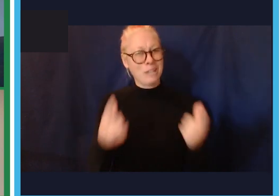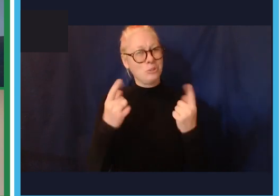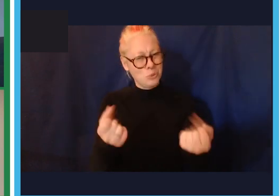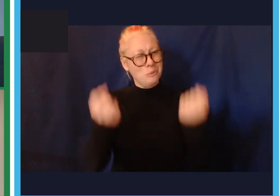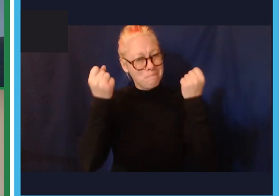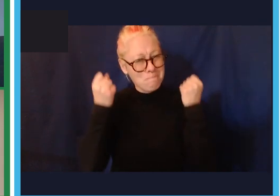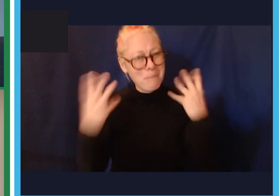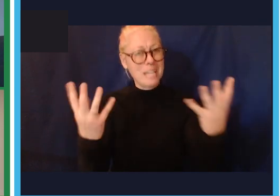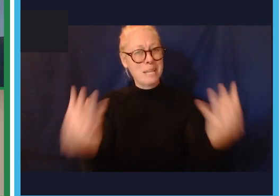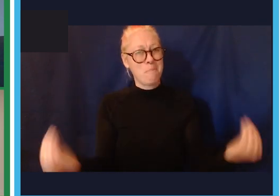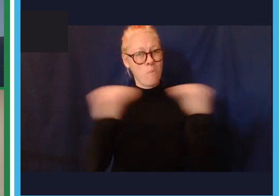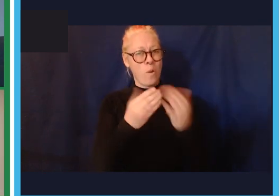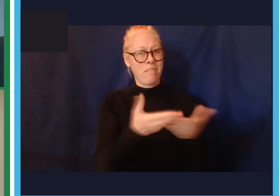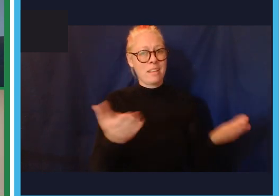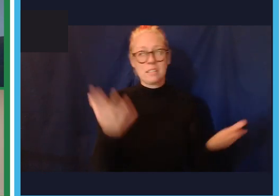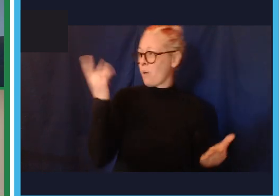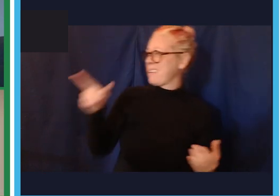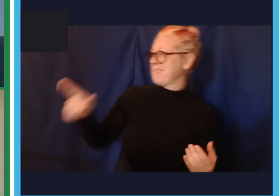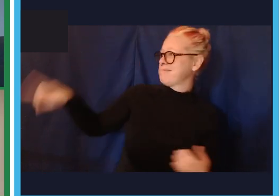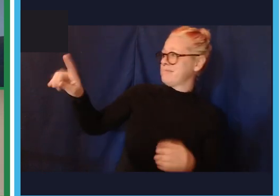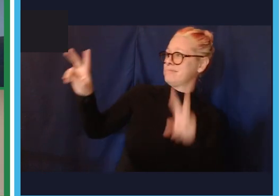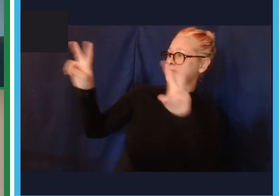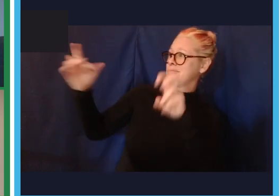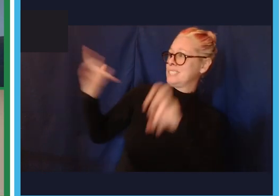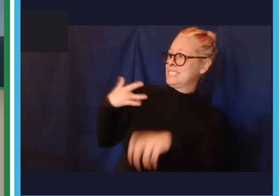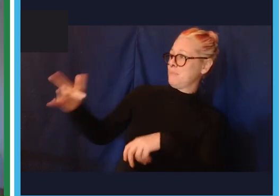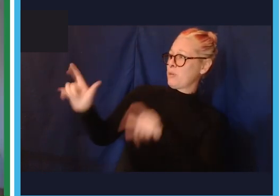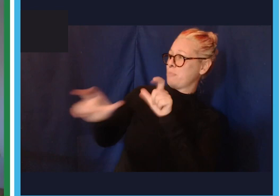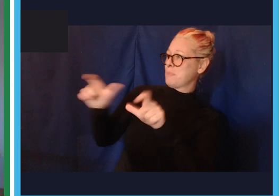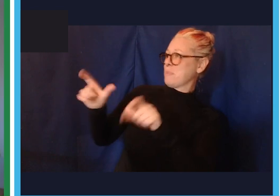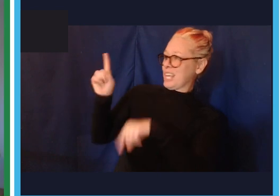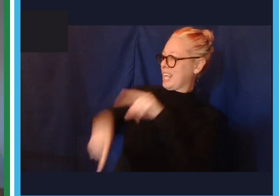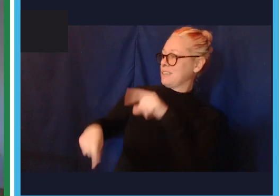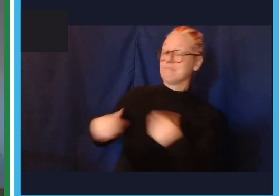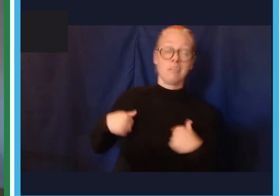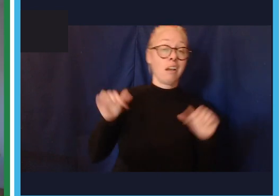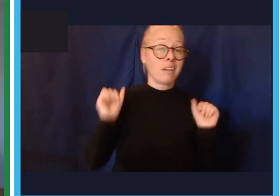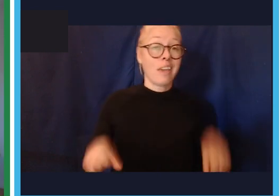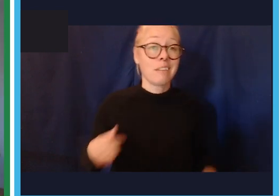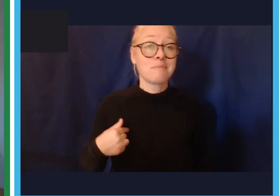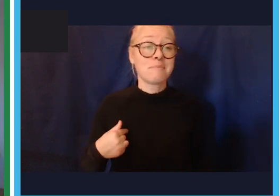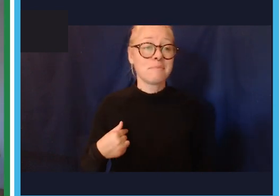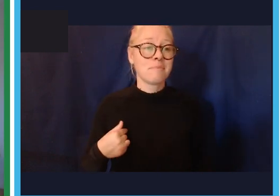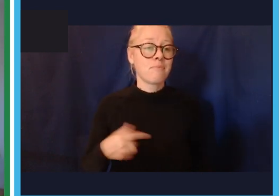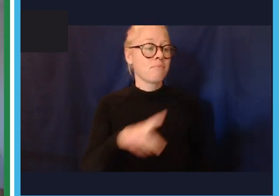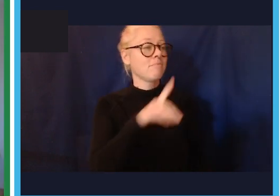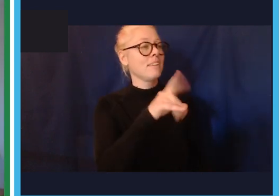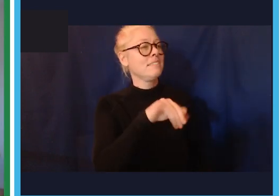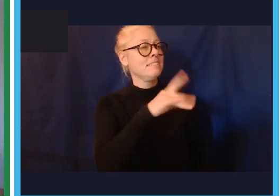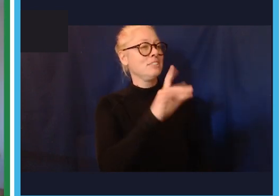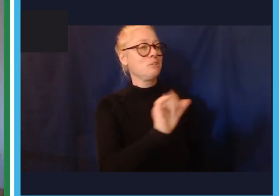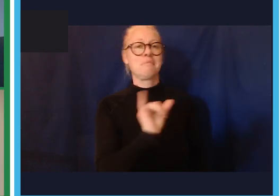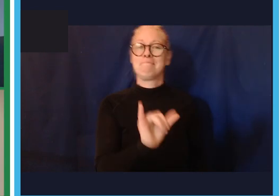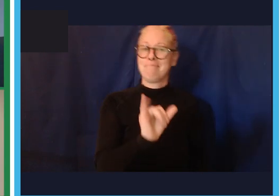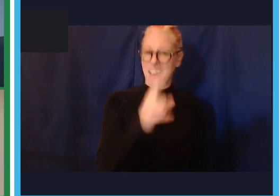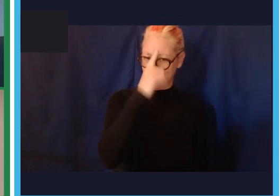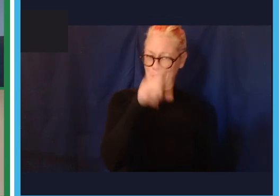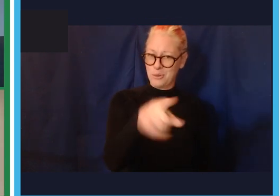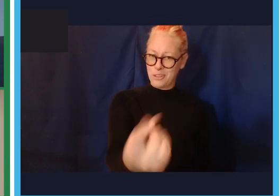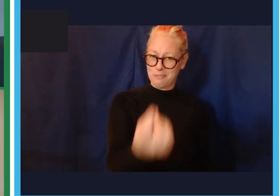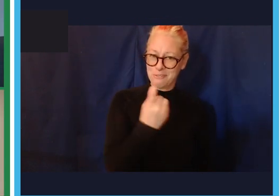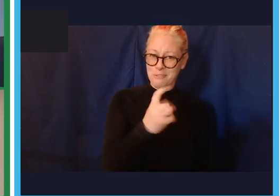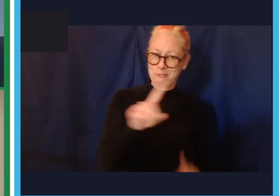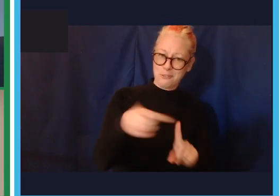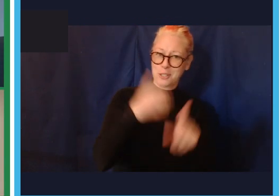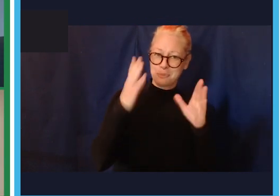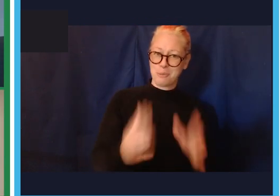for that. It absolutely does. It's allowed me to have much more empathy for other humans than I think